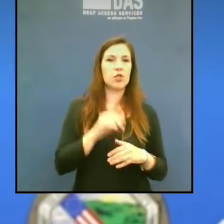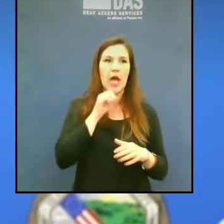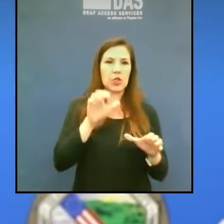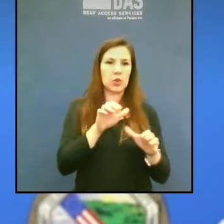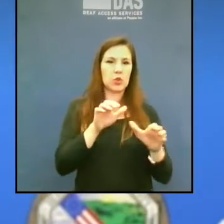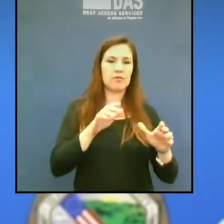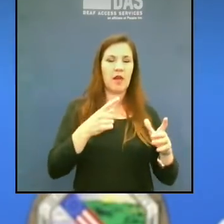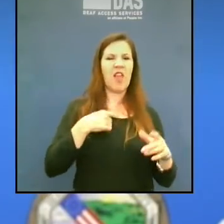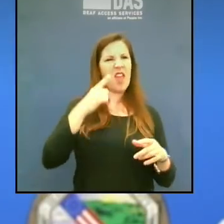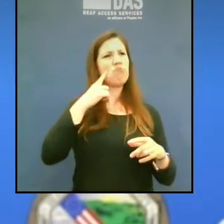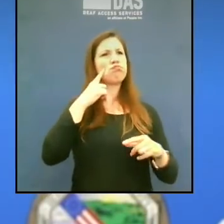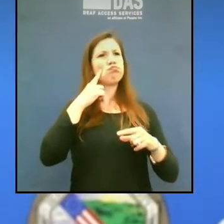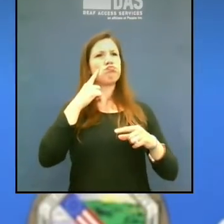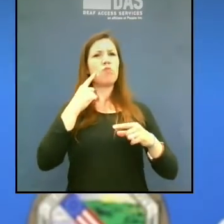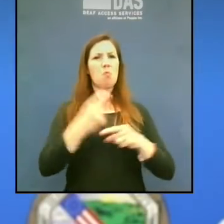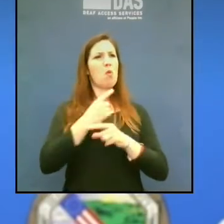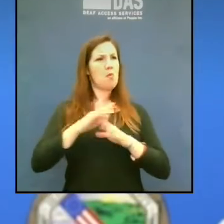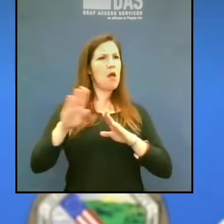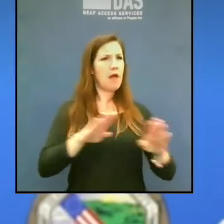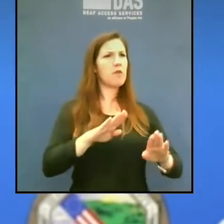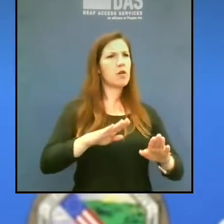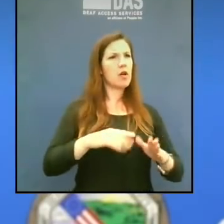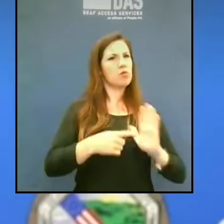may feel is appropriate to voice your opinion